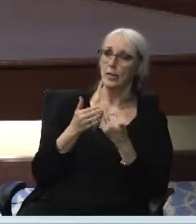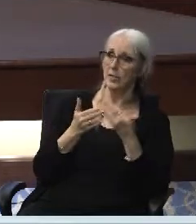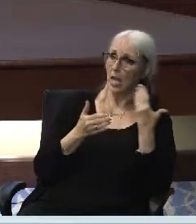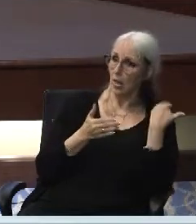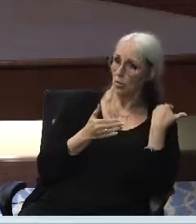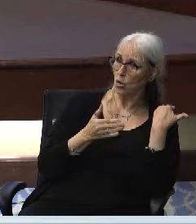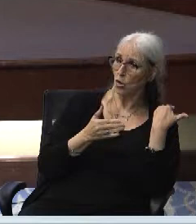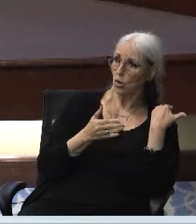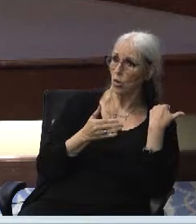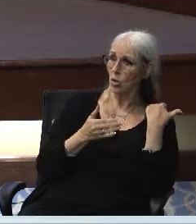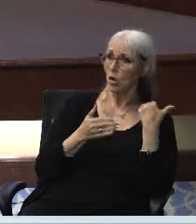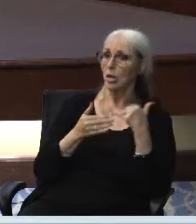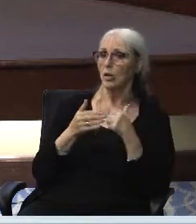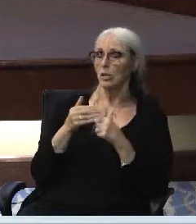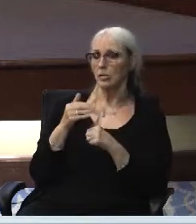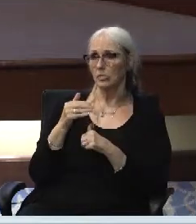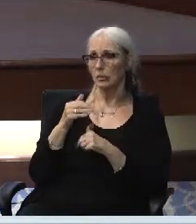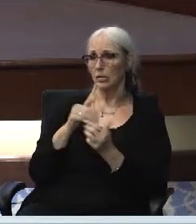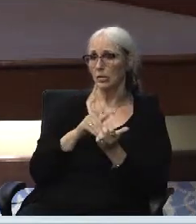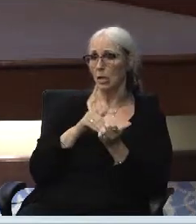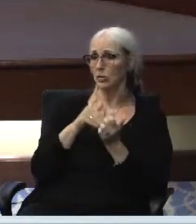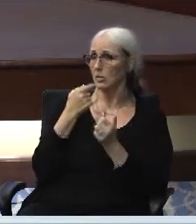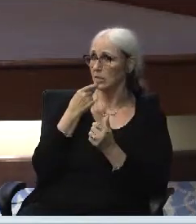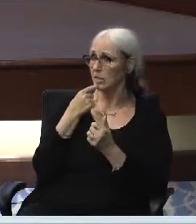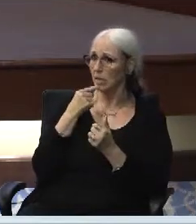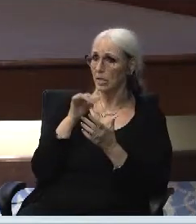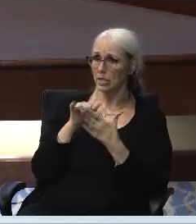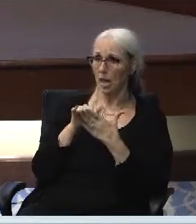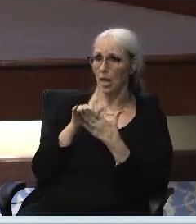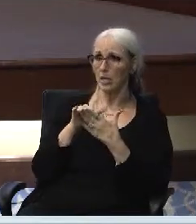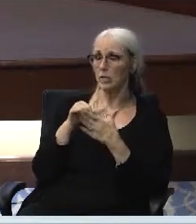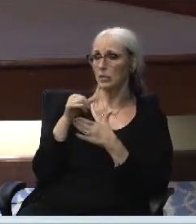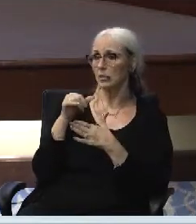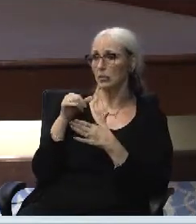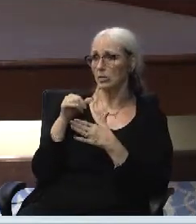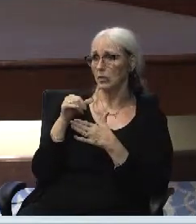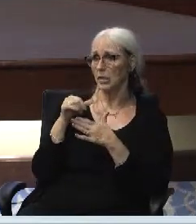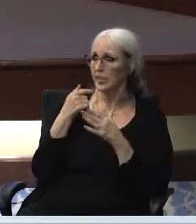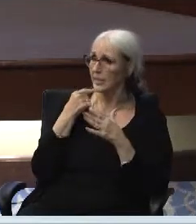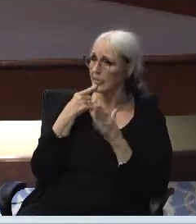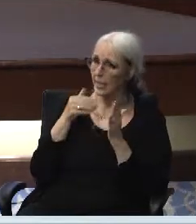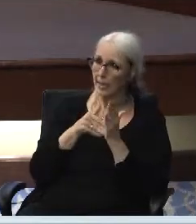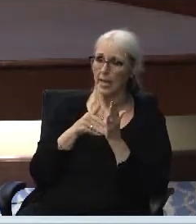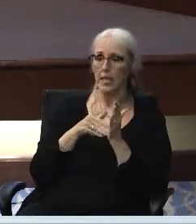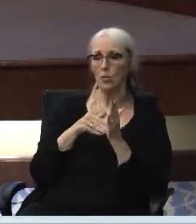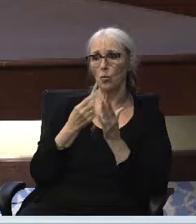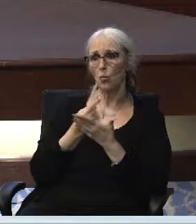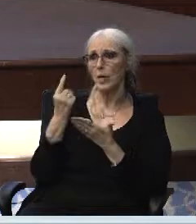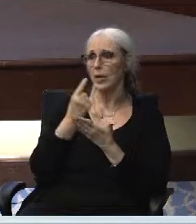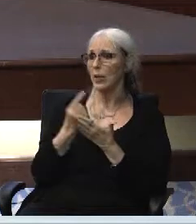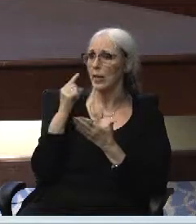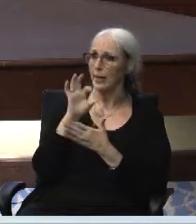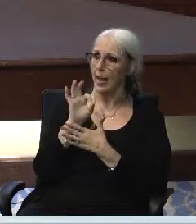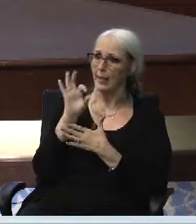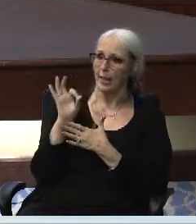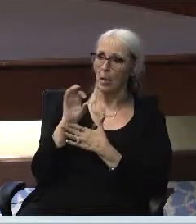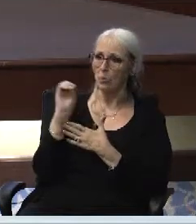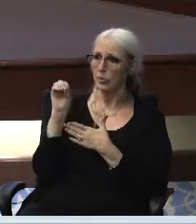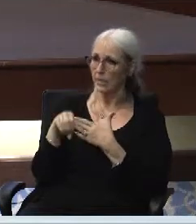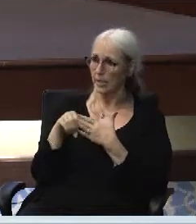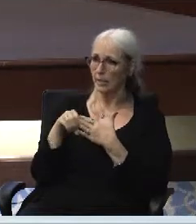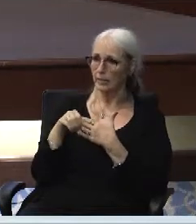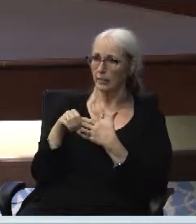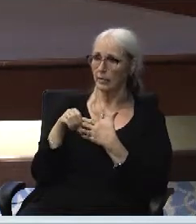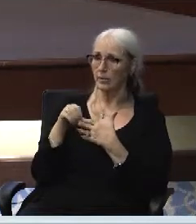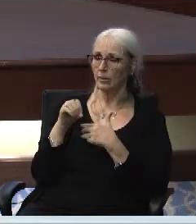variants. Dr. Jennifer Schufert, the chief state epidemiologist, reiterates on a weekly basis that 99% of the